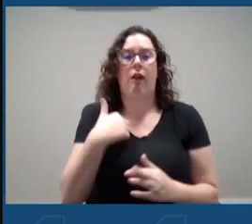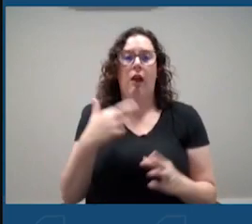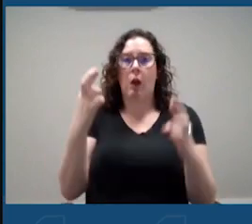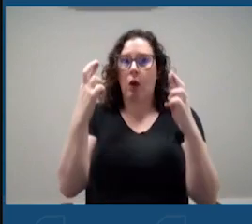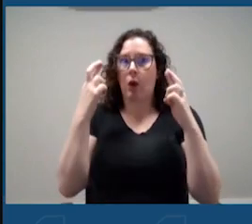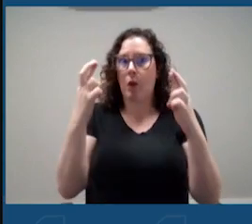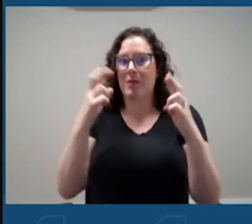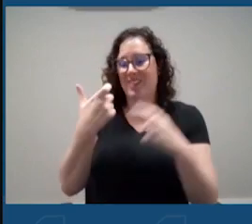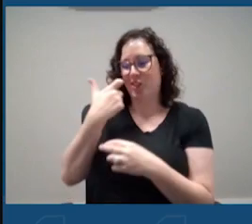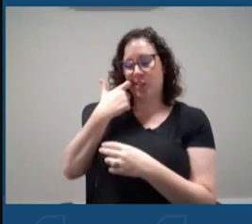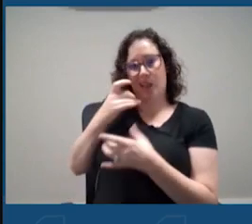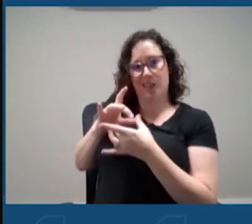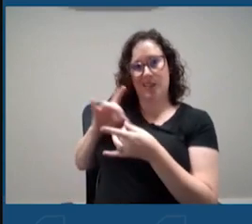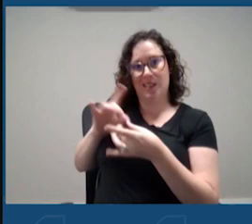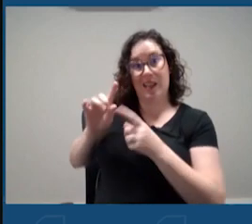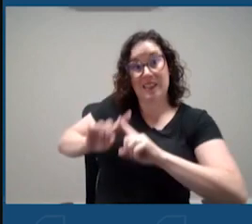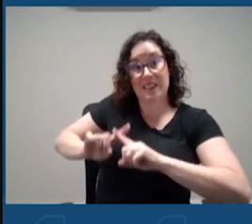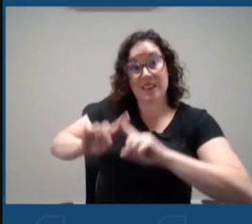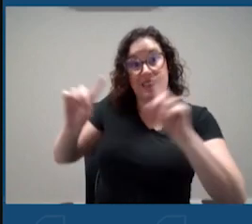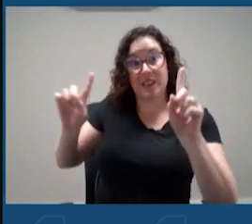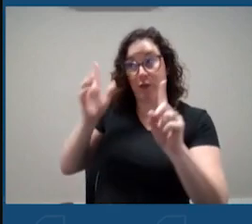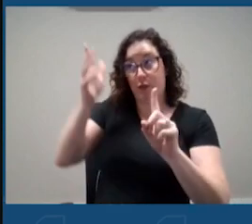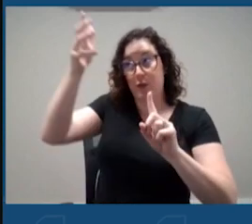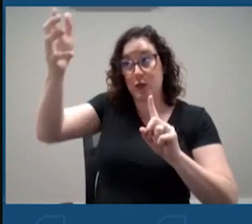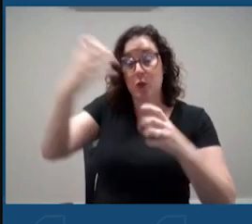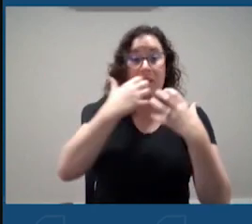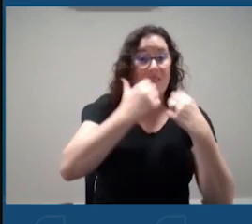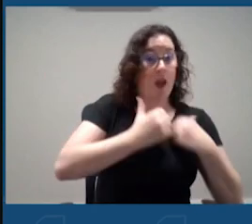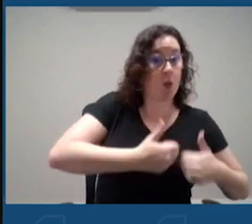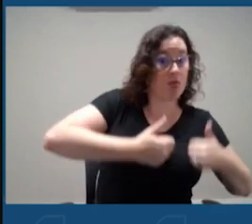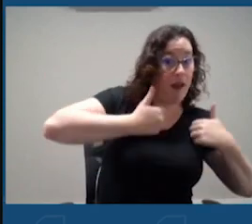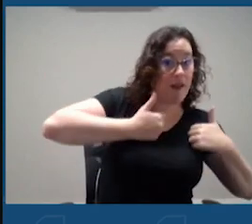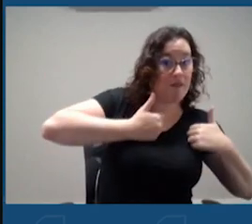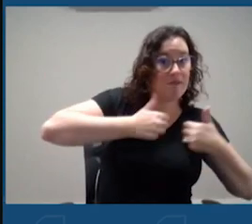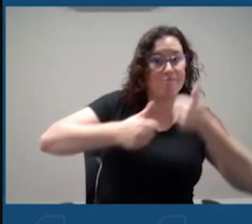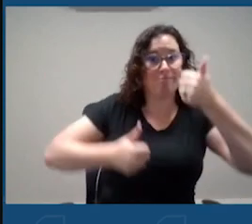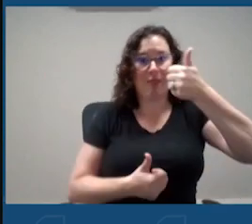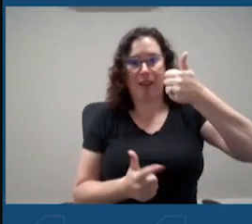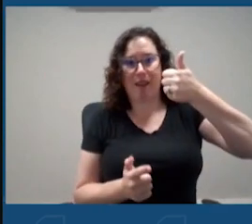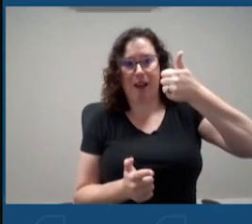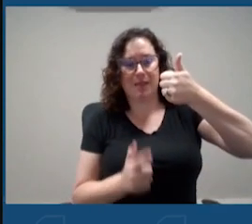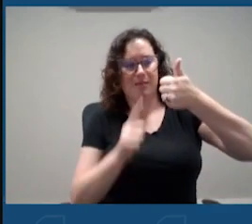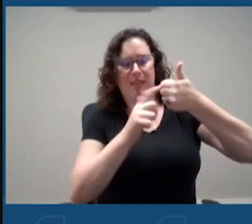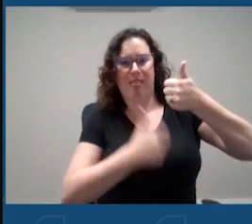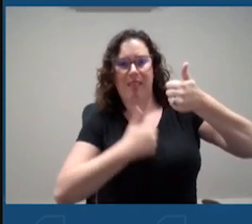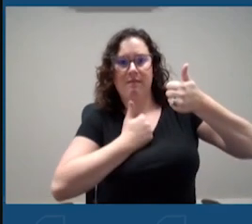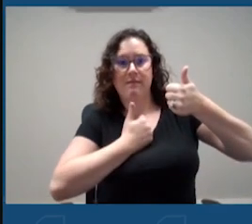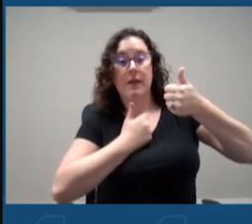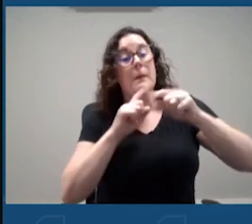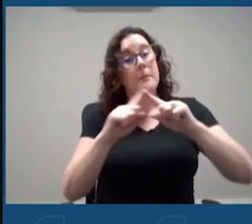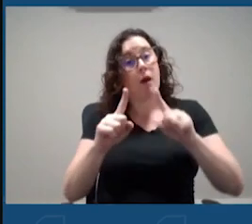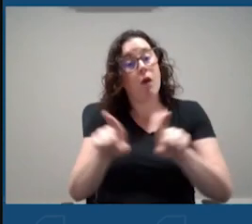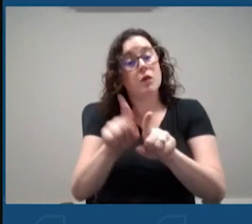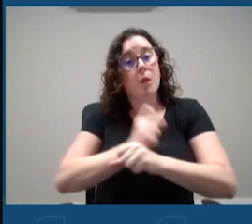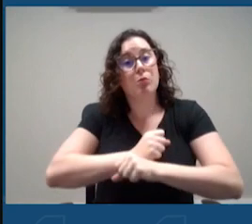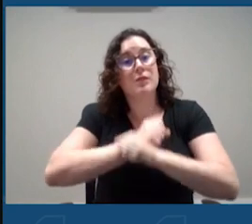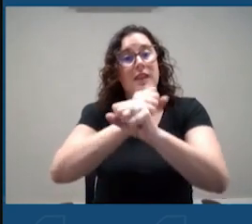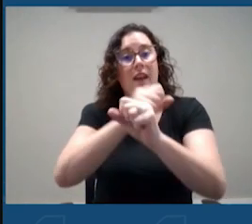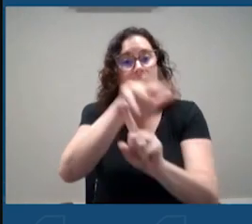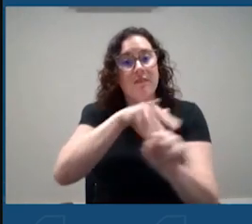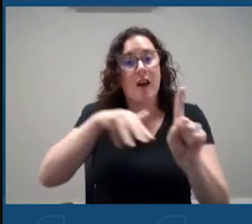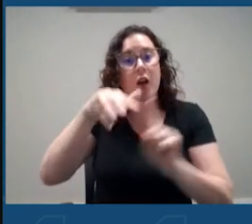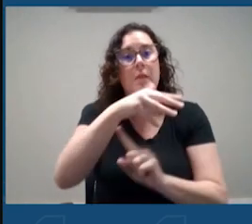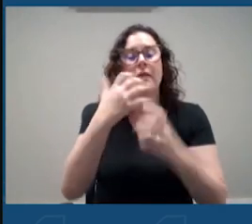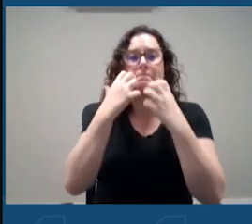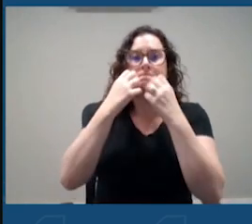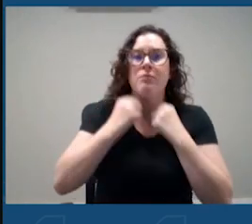different future where we value life more than guns, but also a place where we also protect our environment, where we value the lives of future